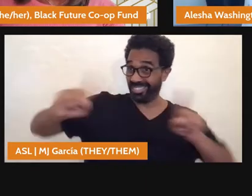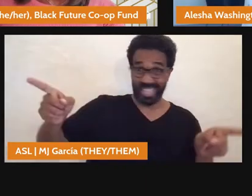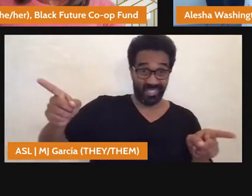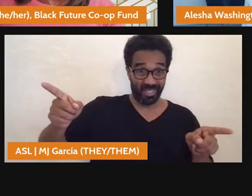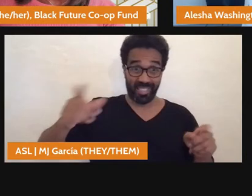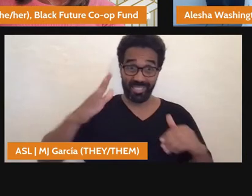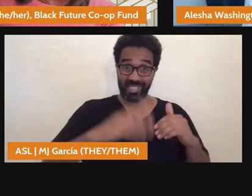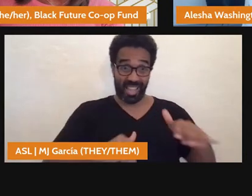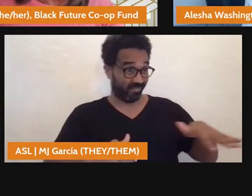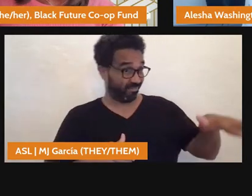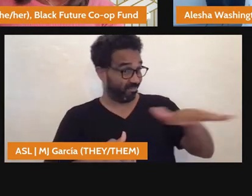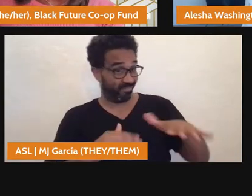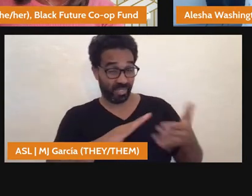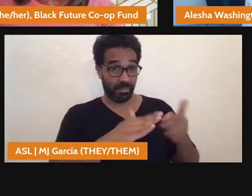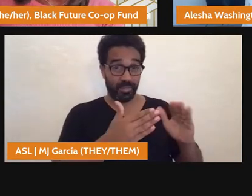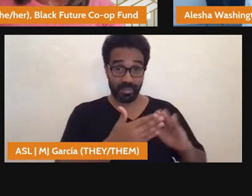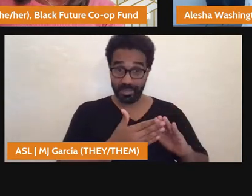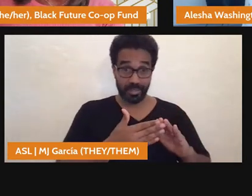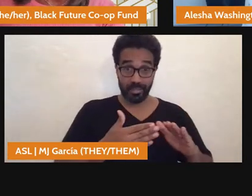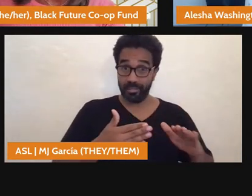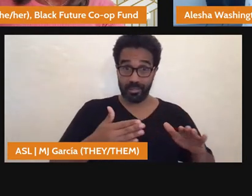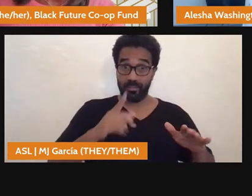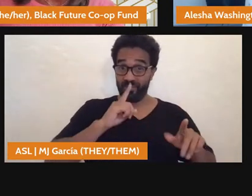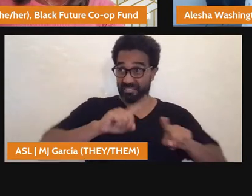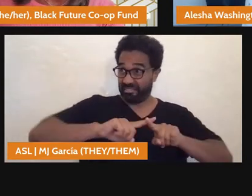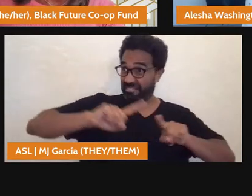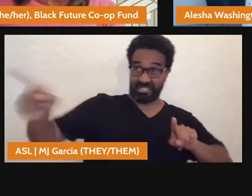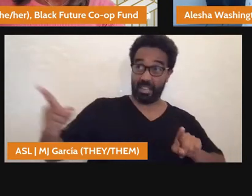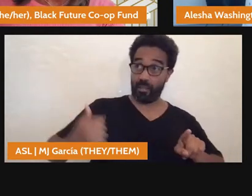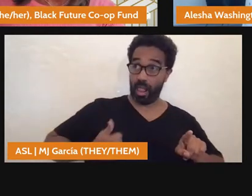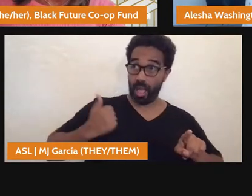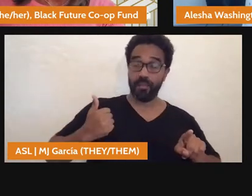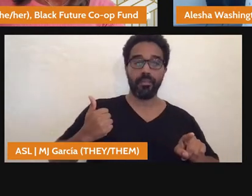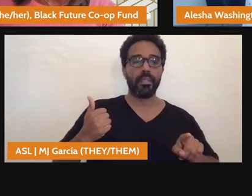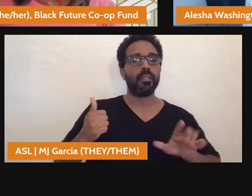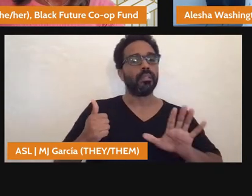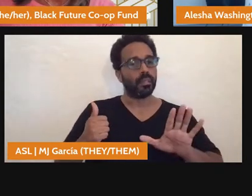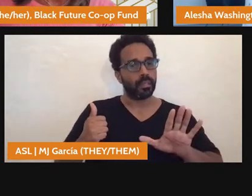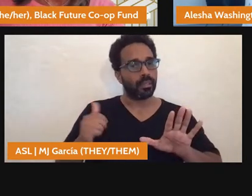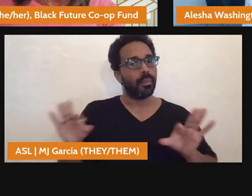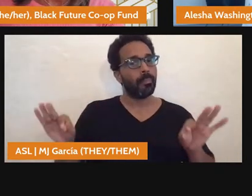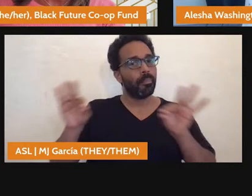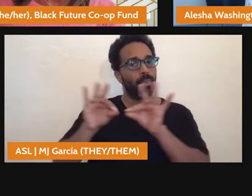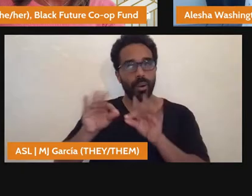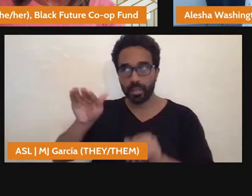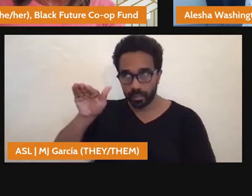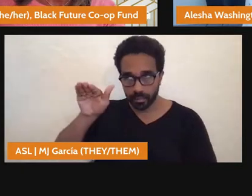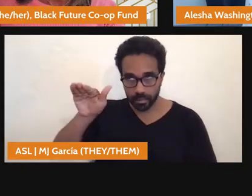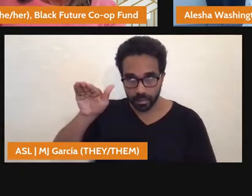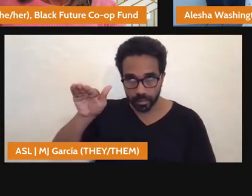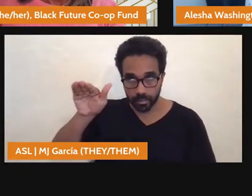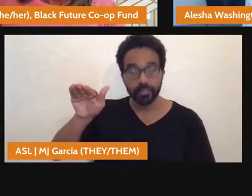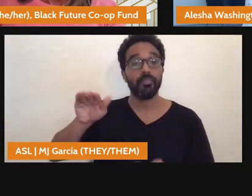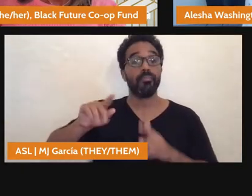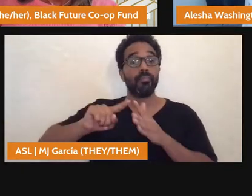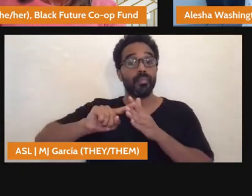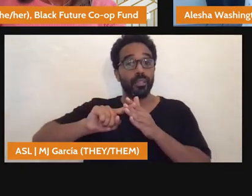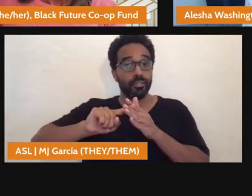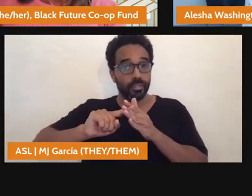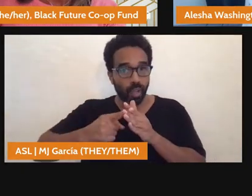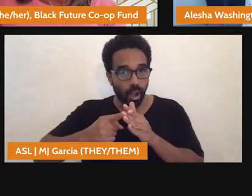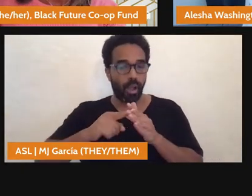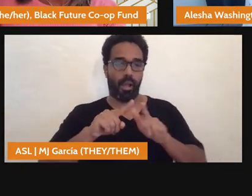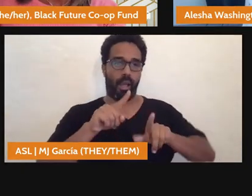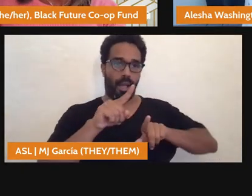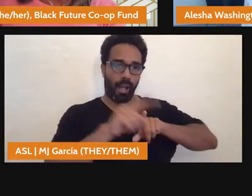the best option is, I so strongly encourage you to start your conversation about